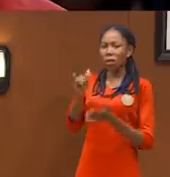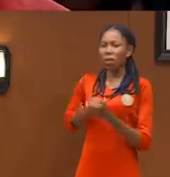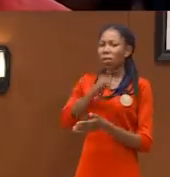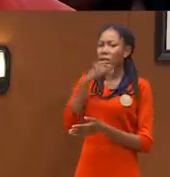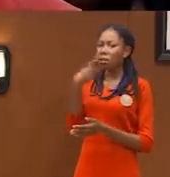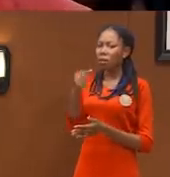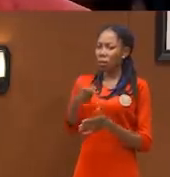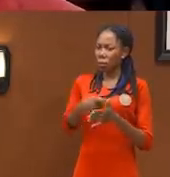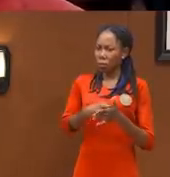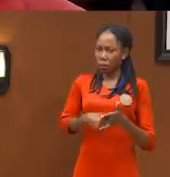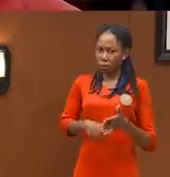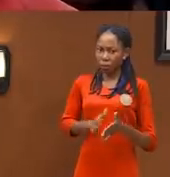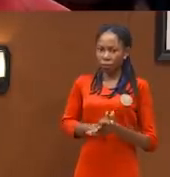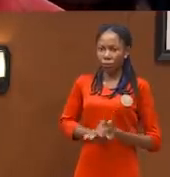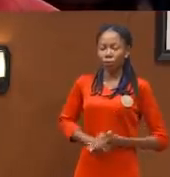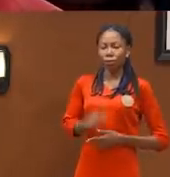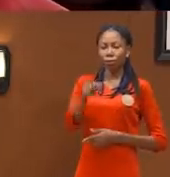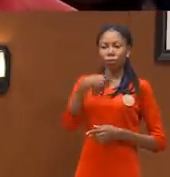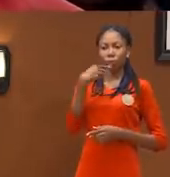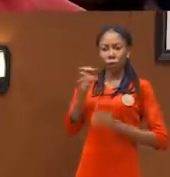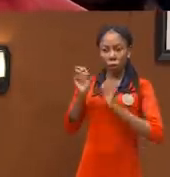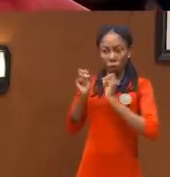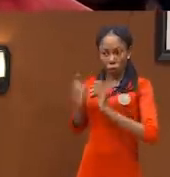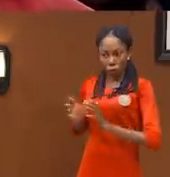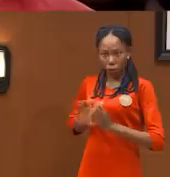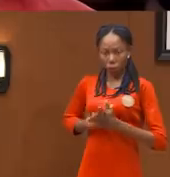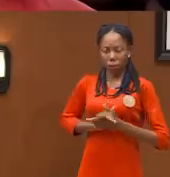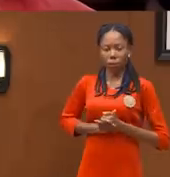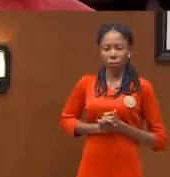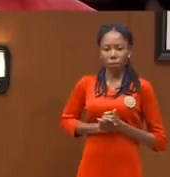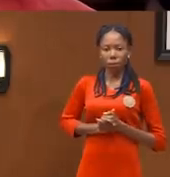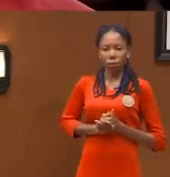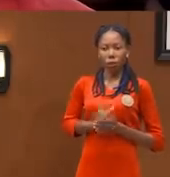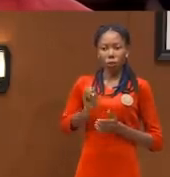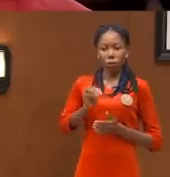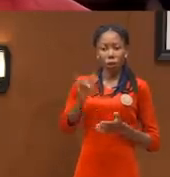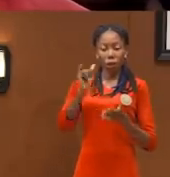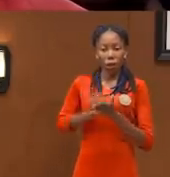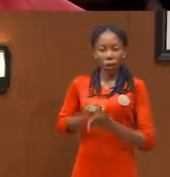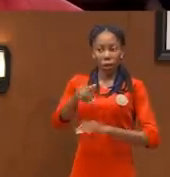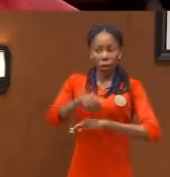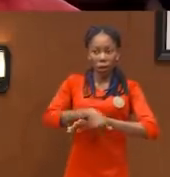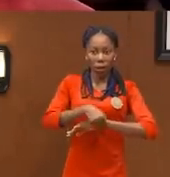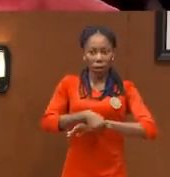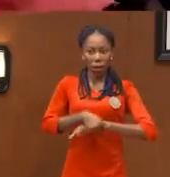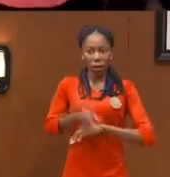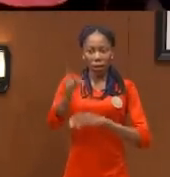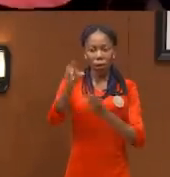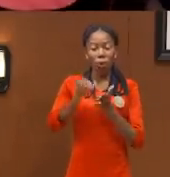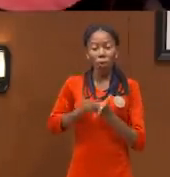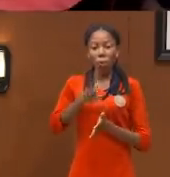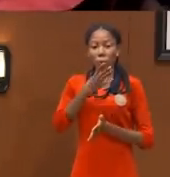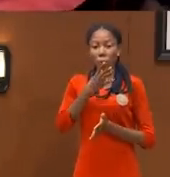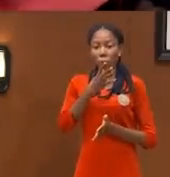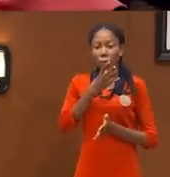price. I said, okay, fine. Then that night, my mom went and borrowed.